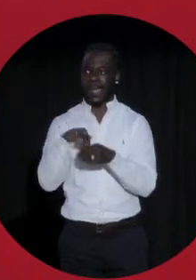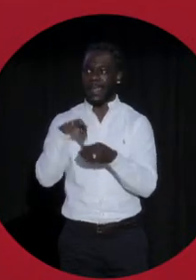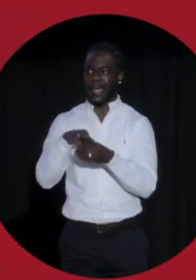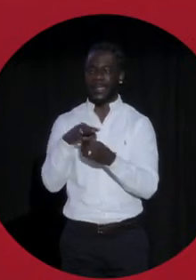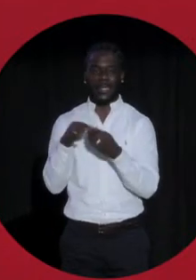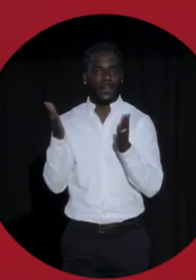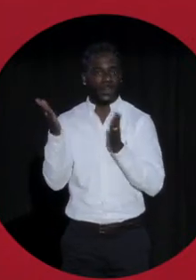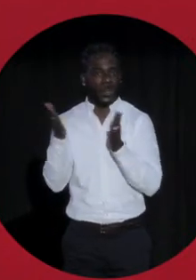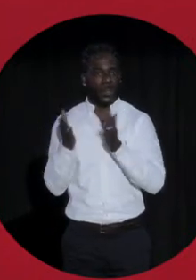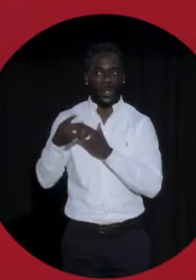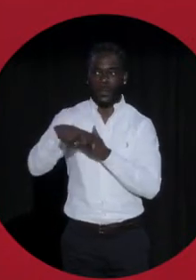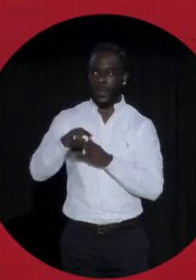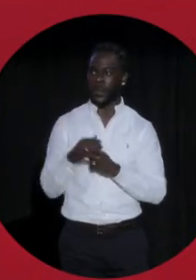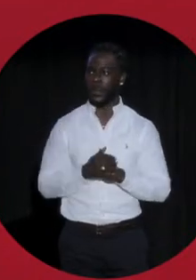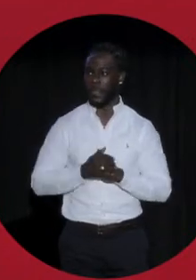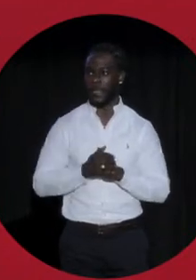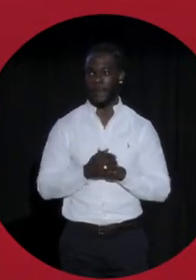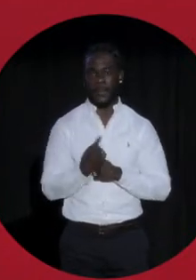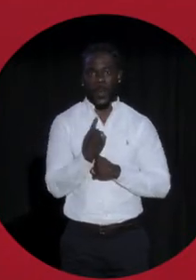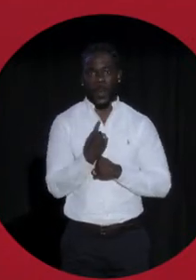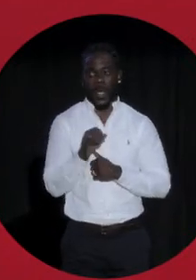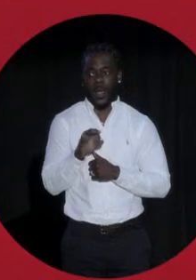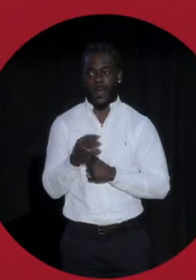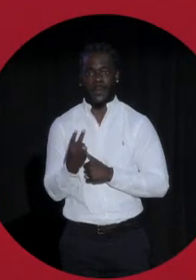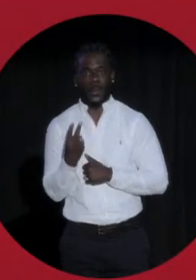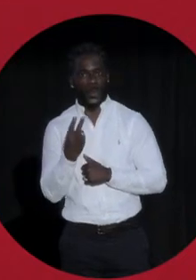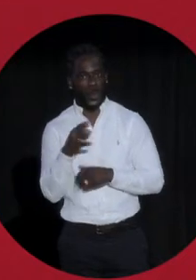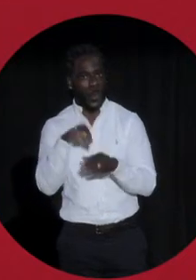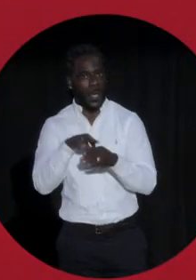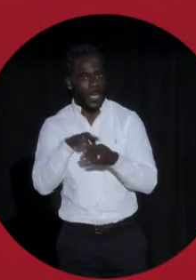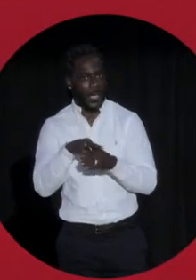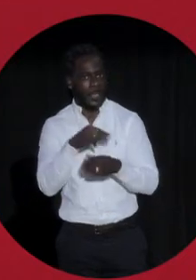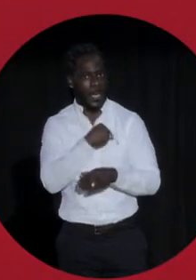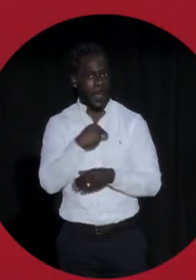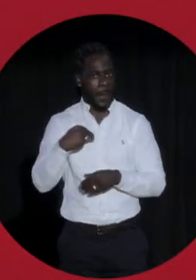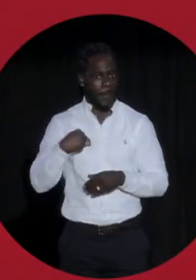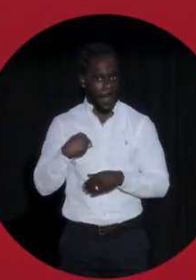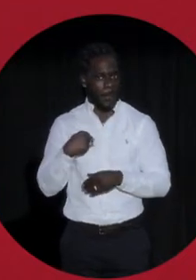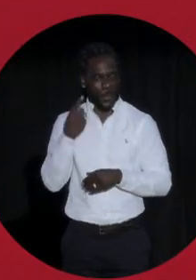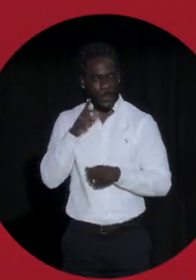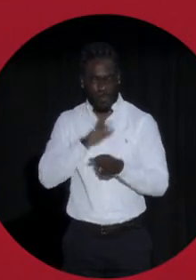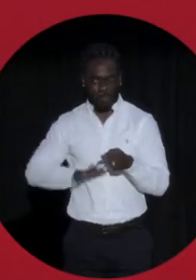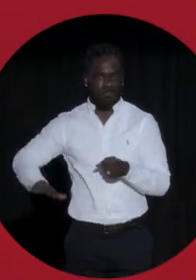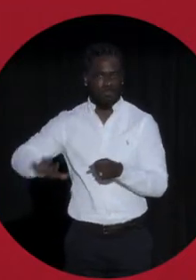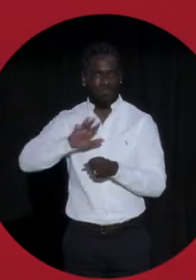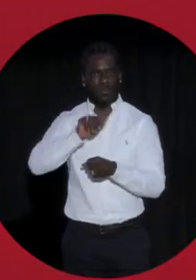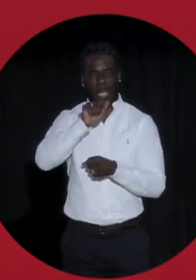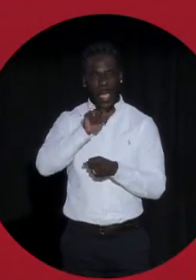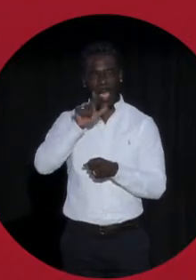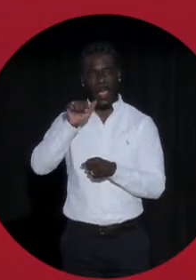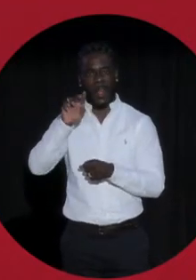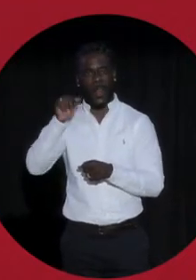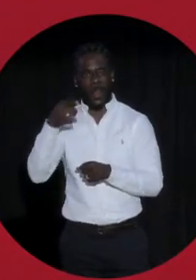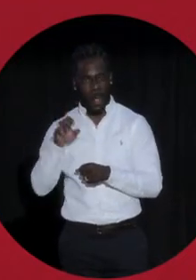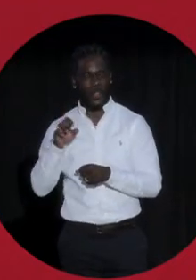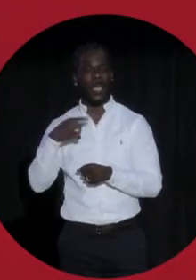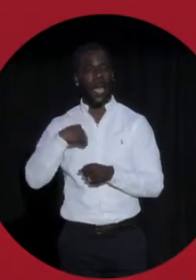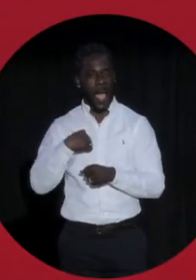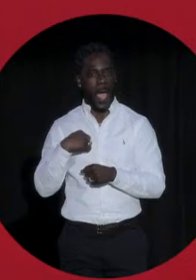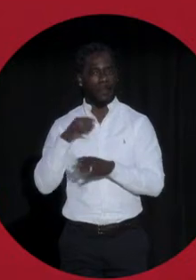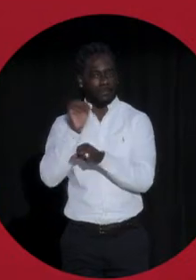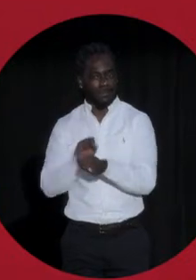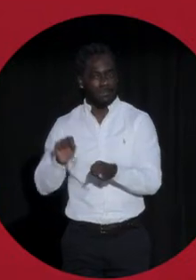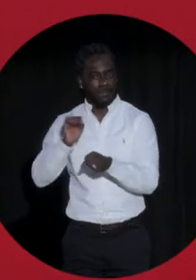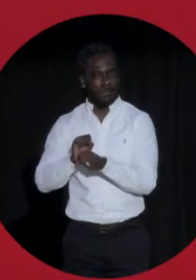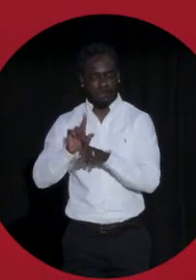to serve you. As one of the two elected at large members of Prince George's County, I spent my time over the last